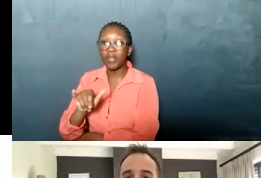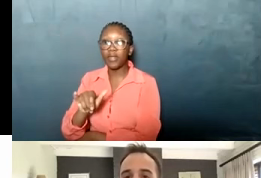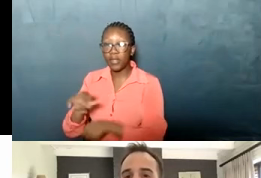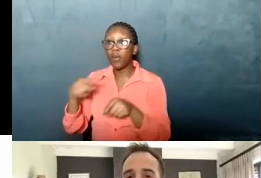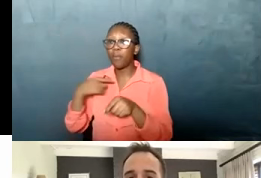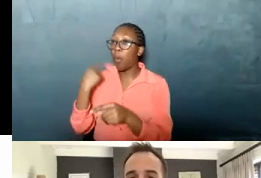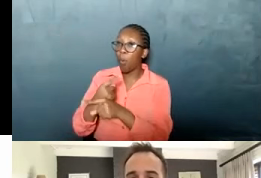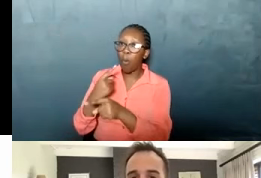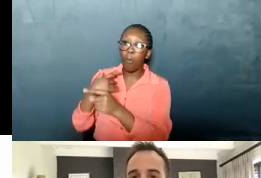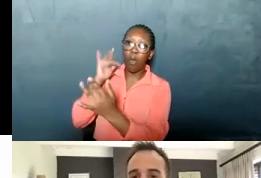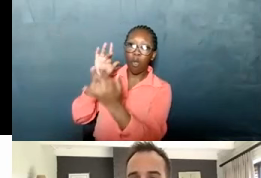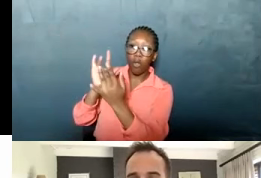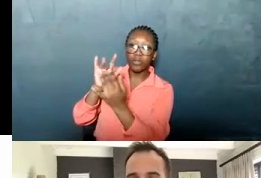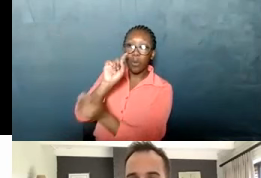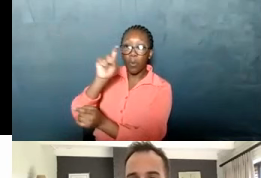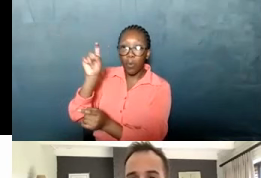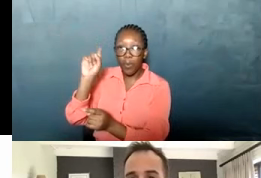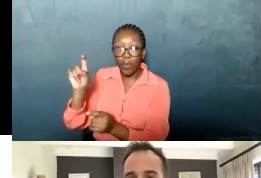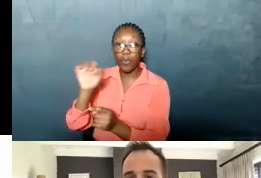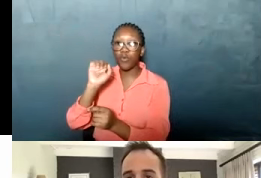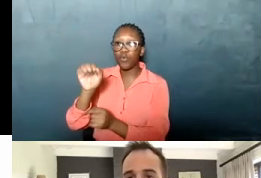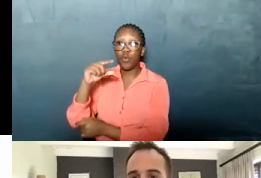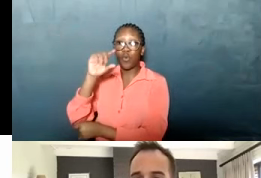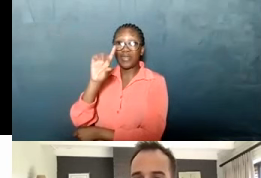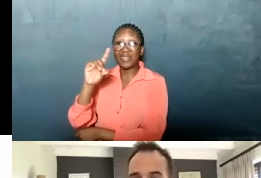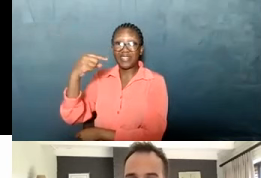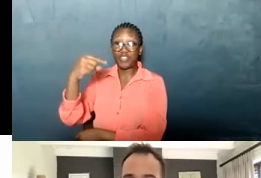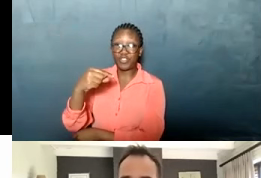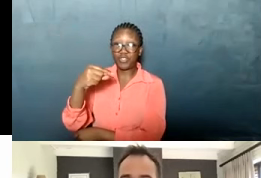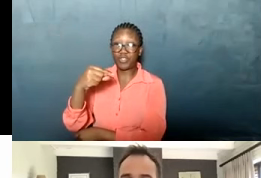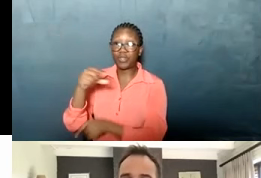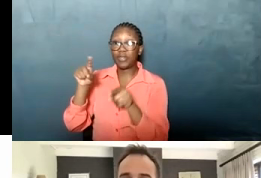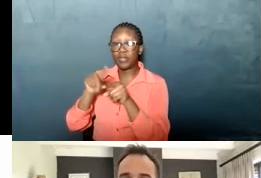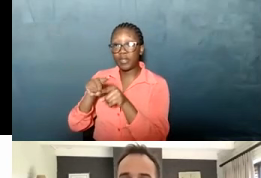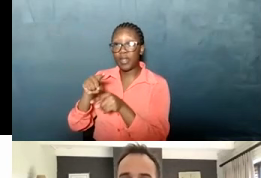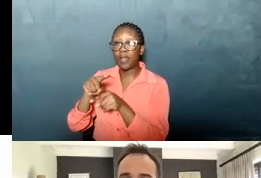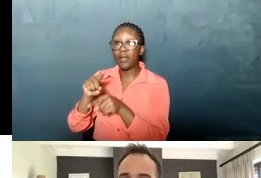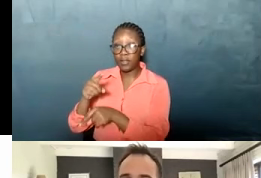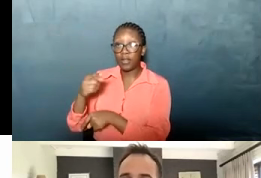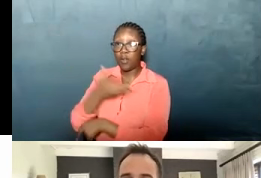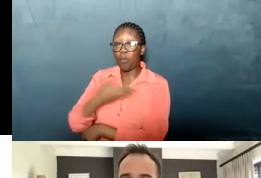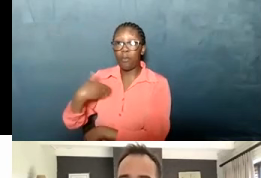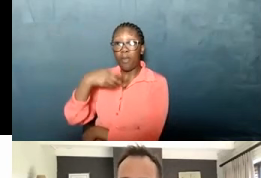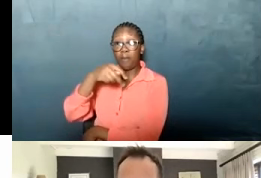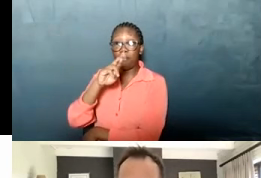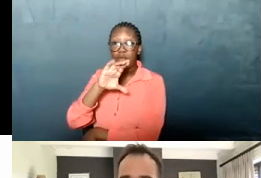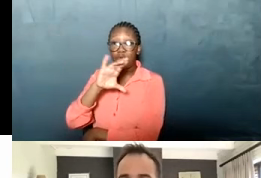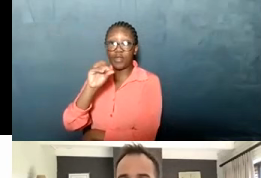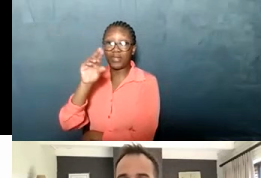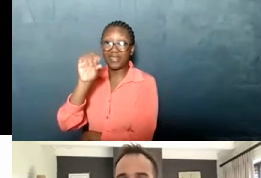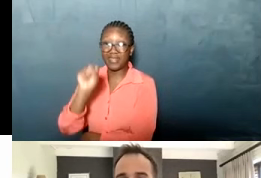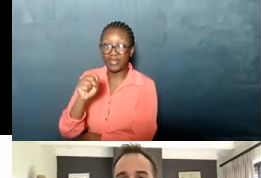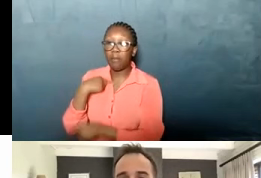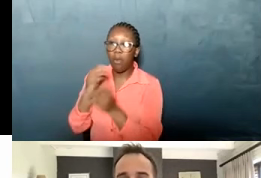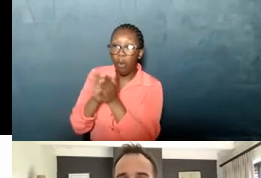with the then Director General of Health, Ms. Precious Matsotso, to request that her office kindly support the